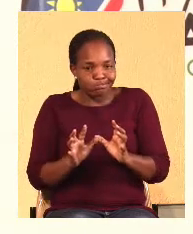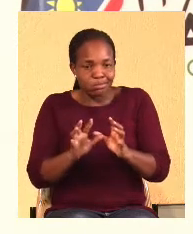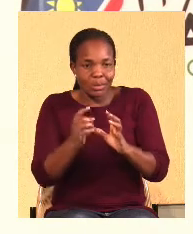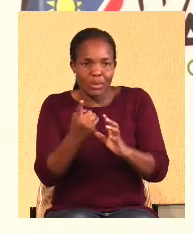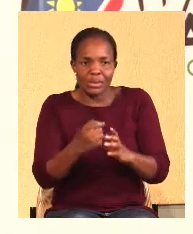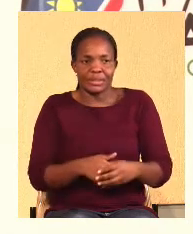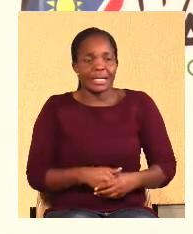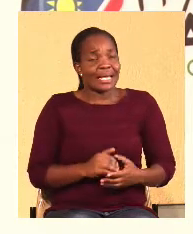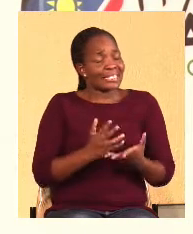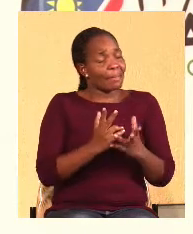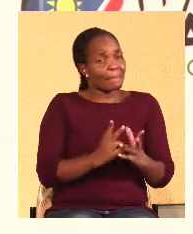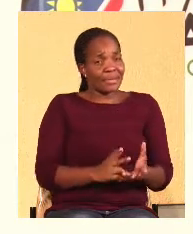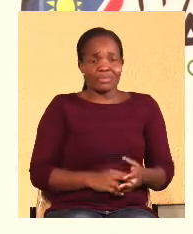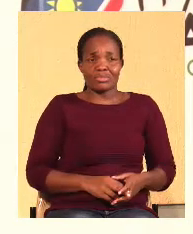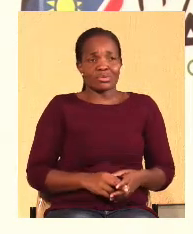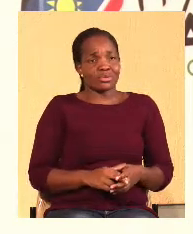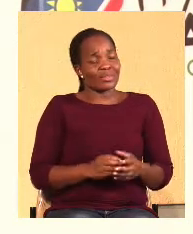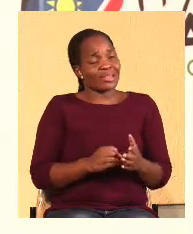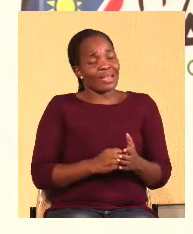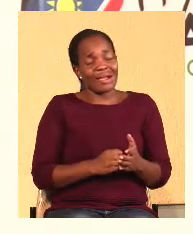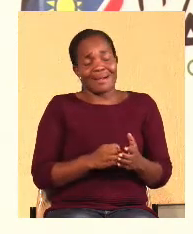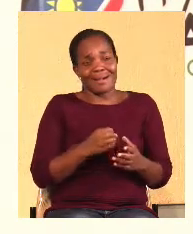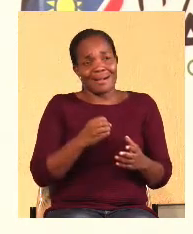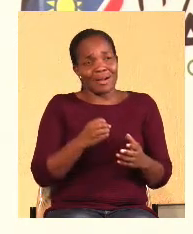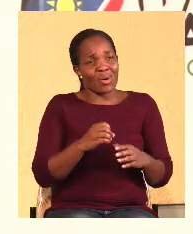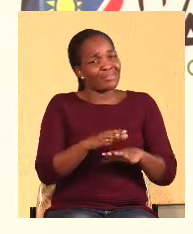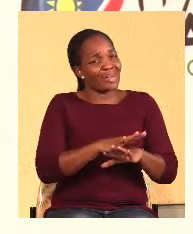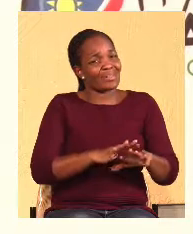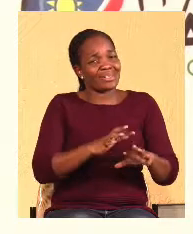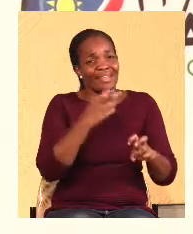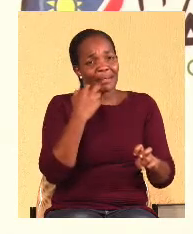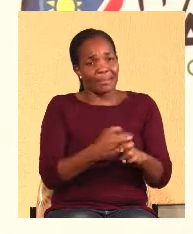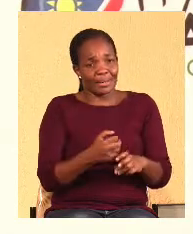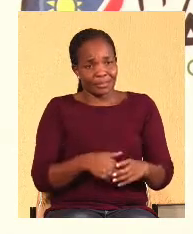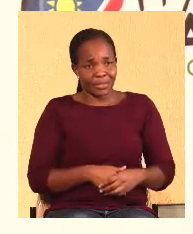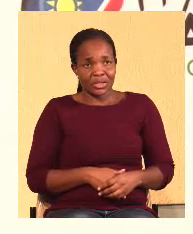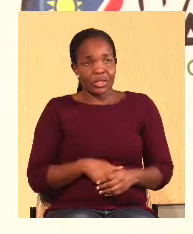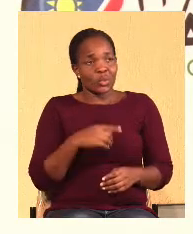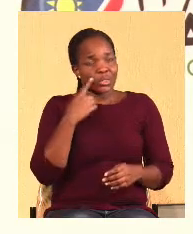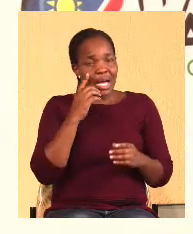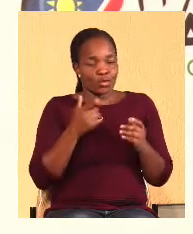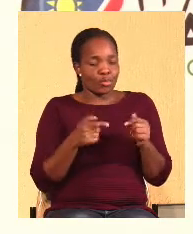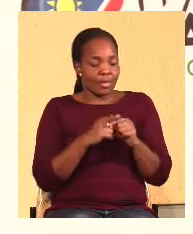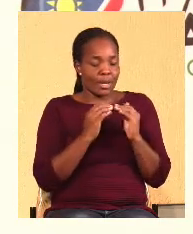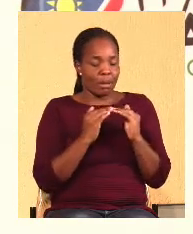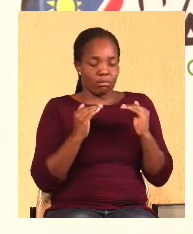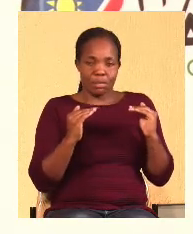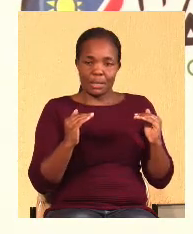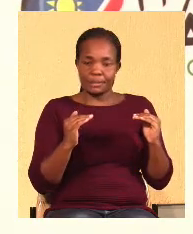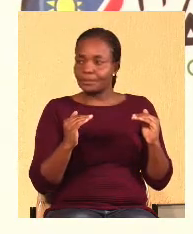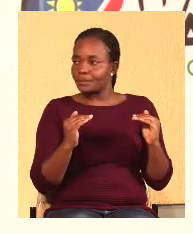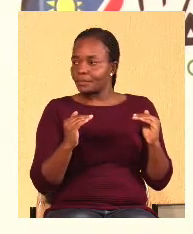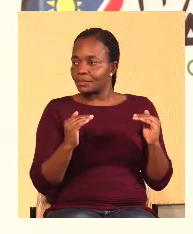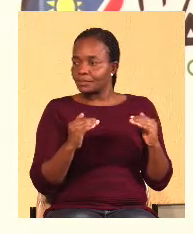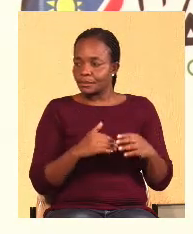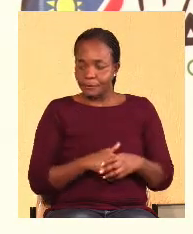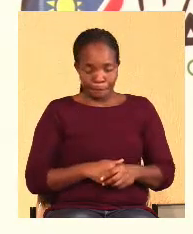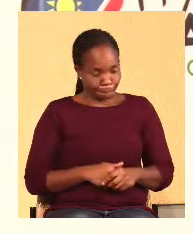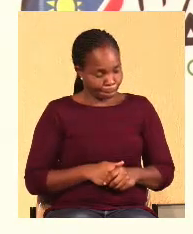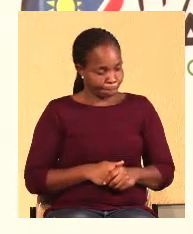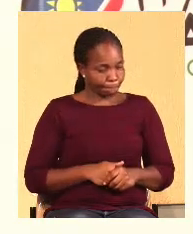very difficult conditions. So therefore, we are trying to mitigate the situation by looking at the balance, to see how best can we mitigate the situation in terms